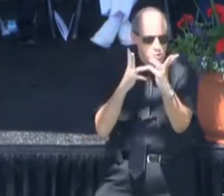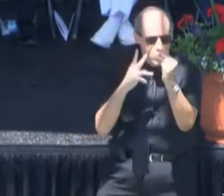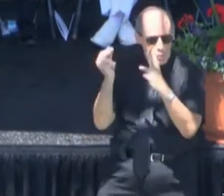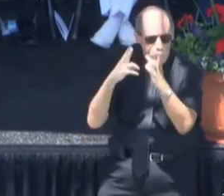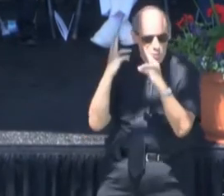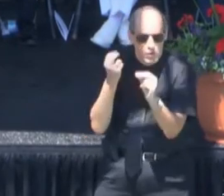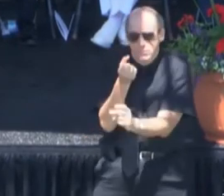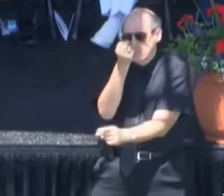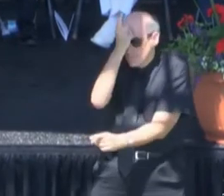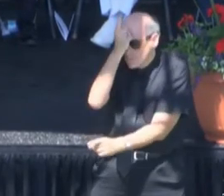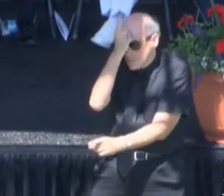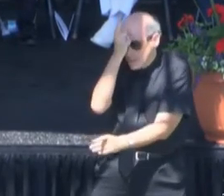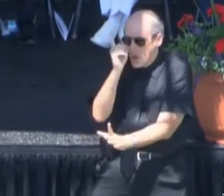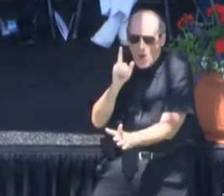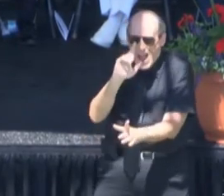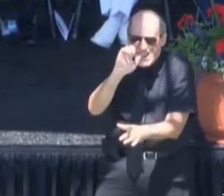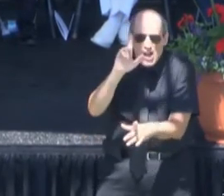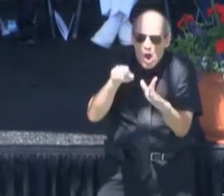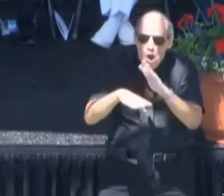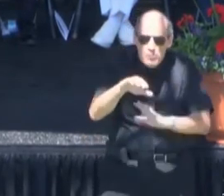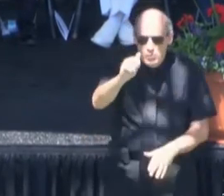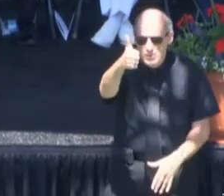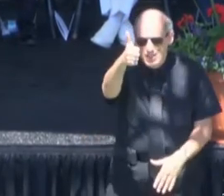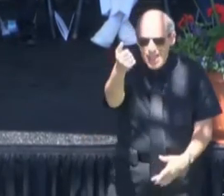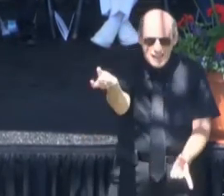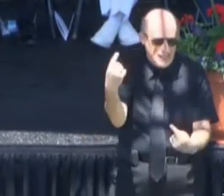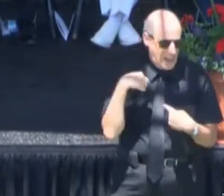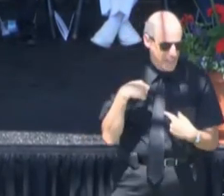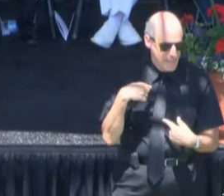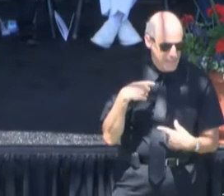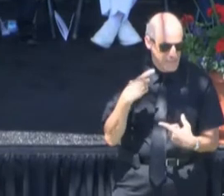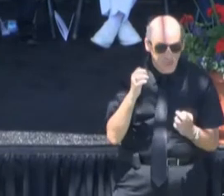no's. And as I said, only 10 midshipmen